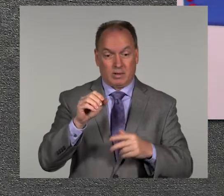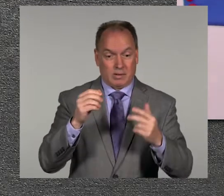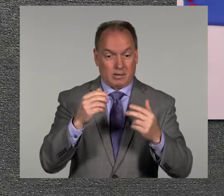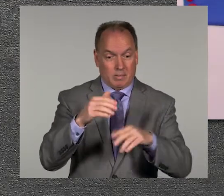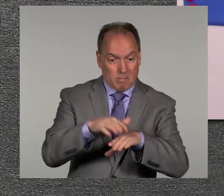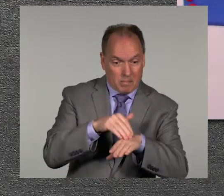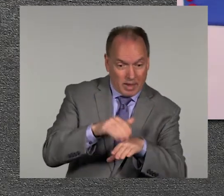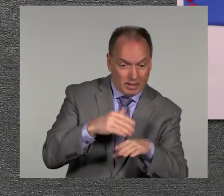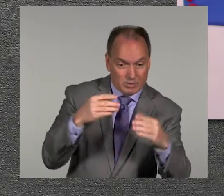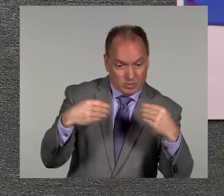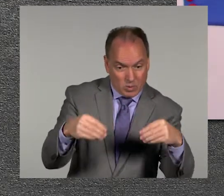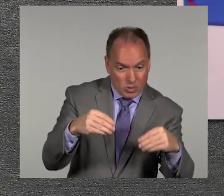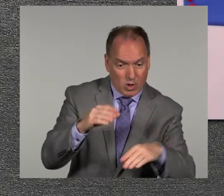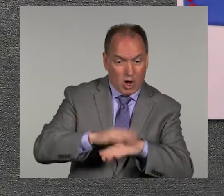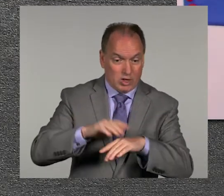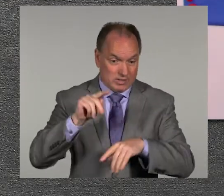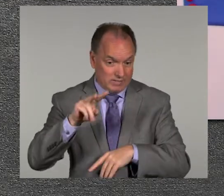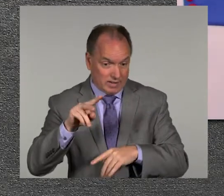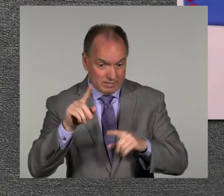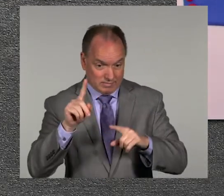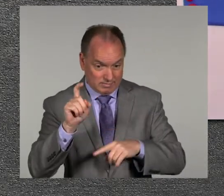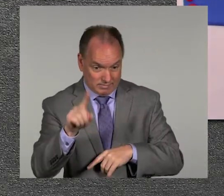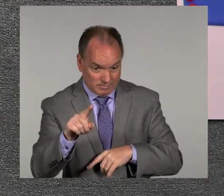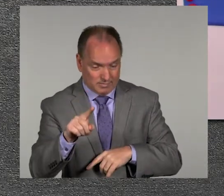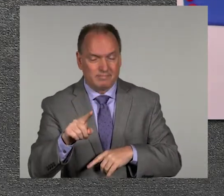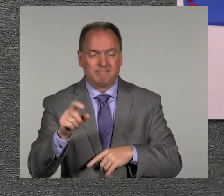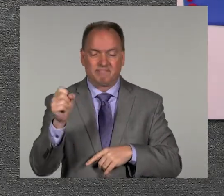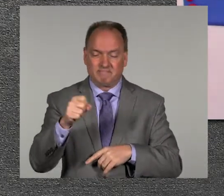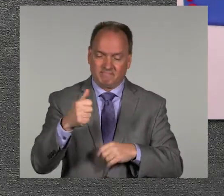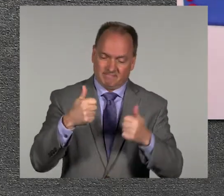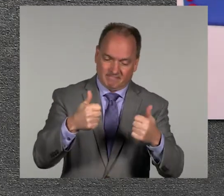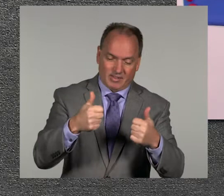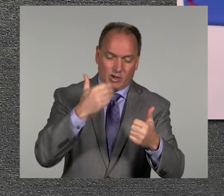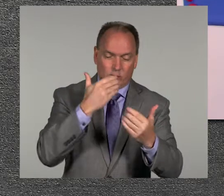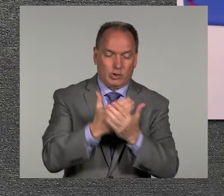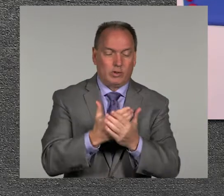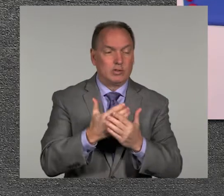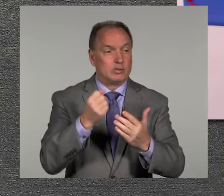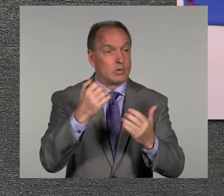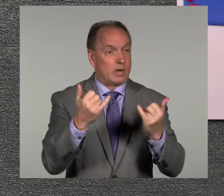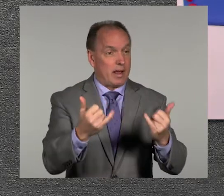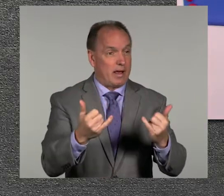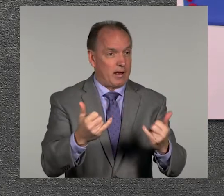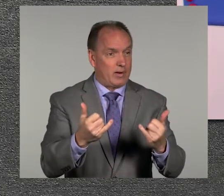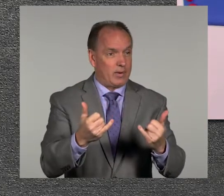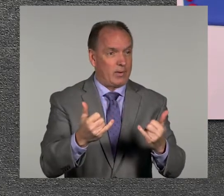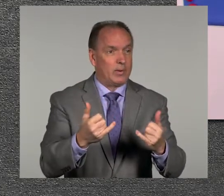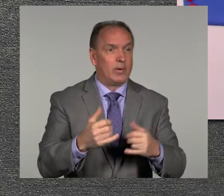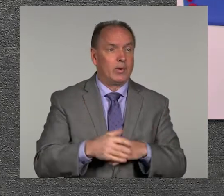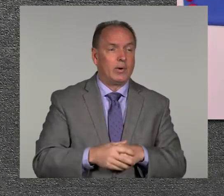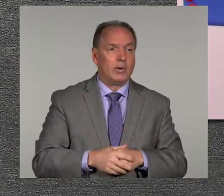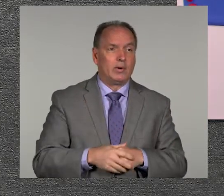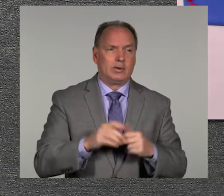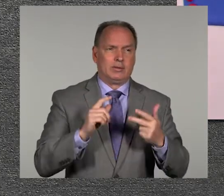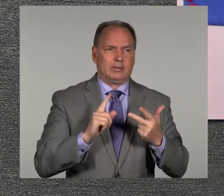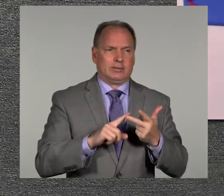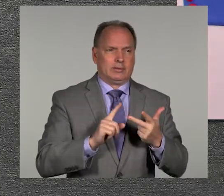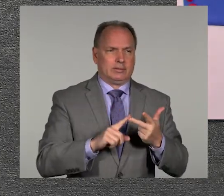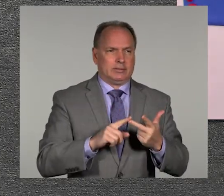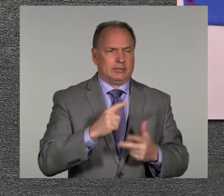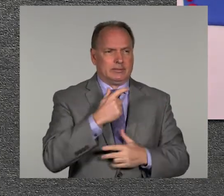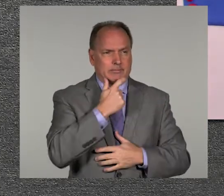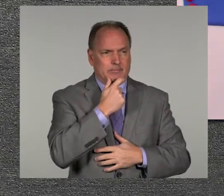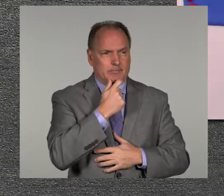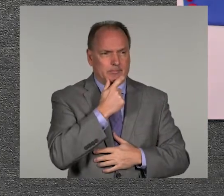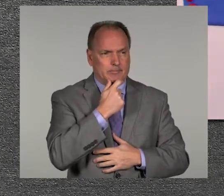store, or even on the TV. Good, okay, so now, this one's gonna be a